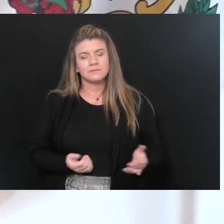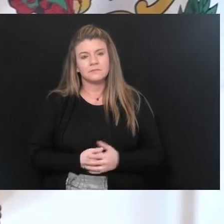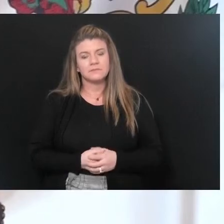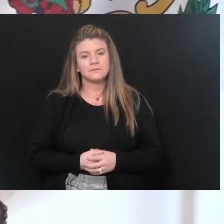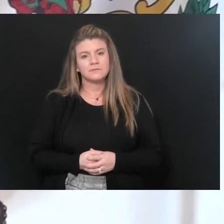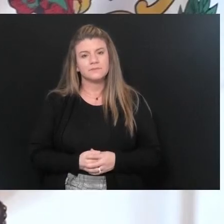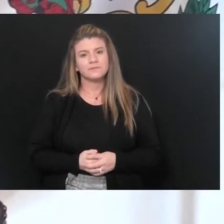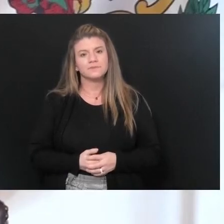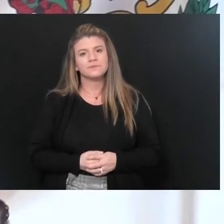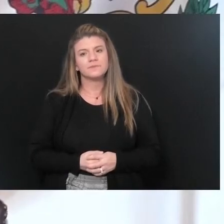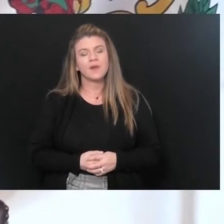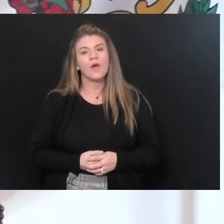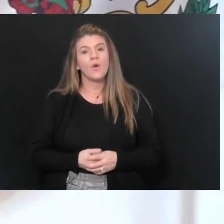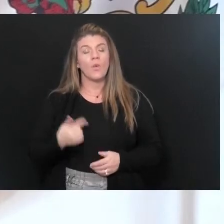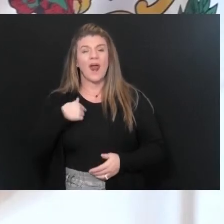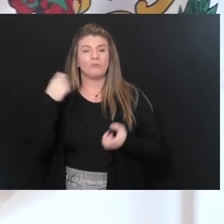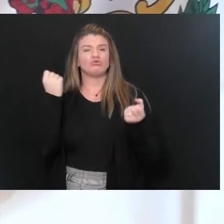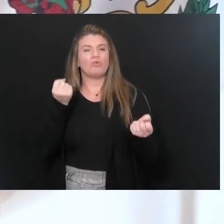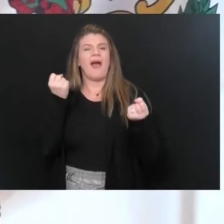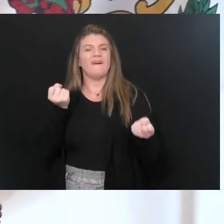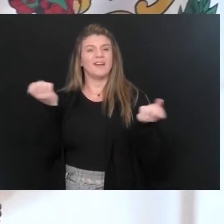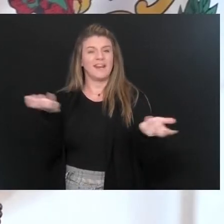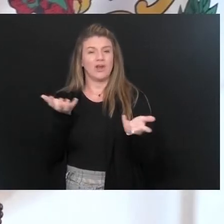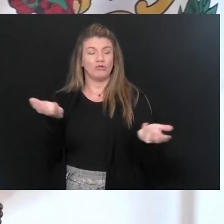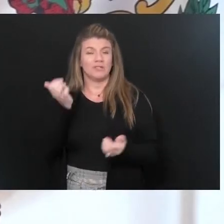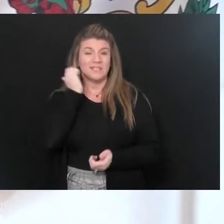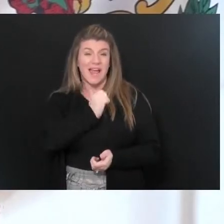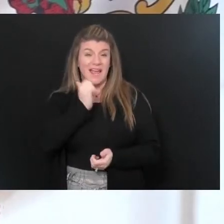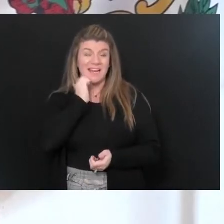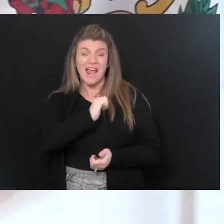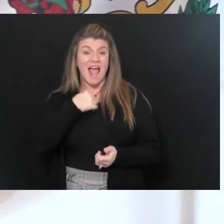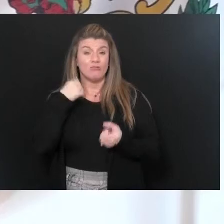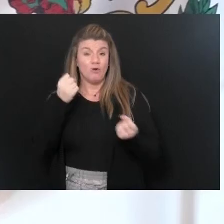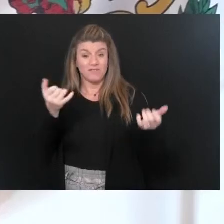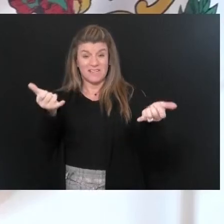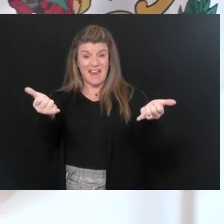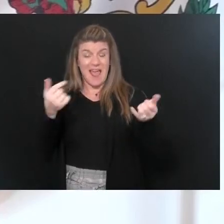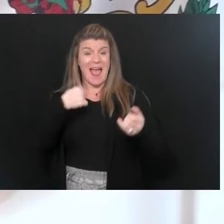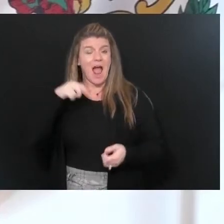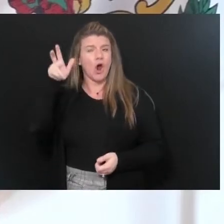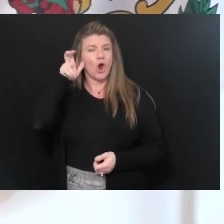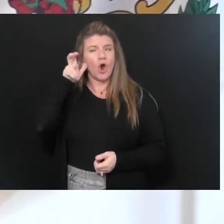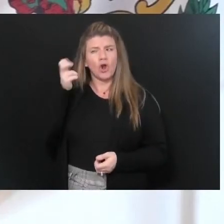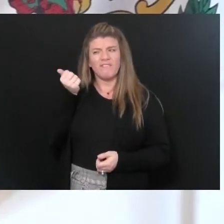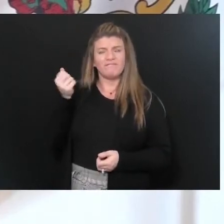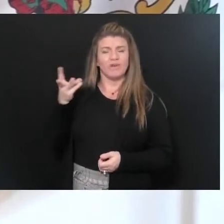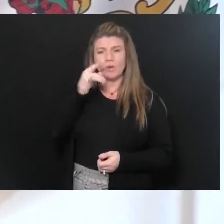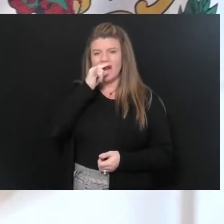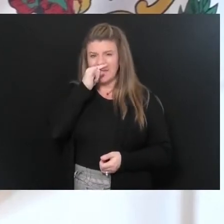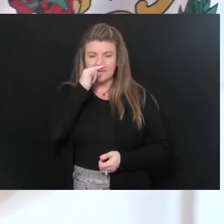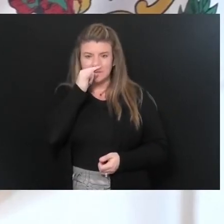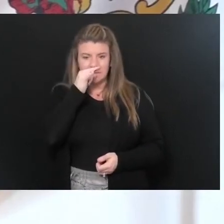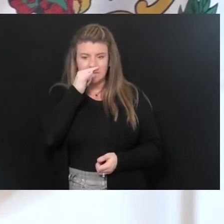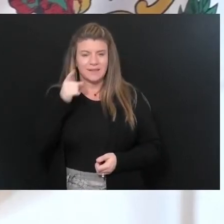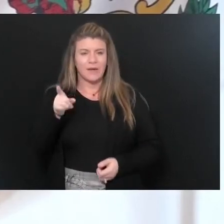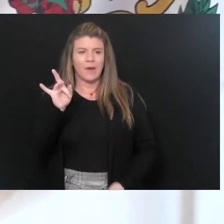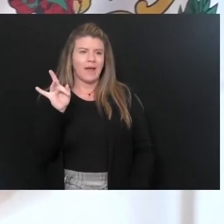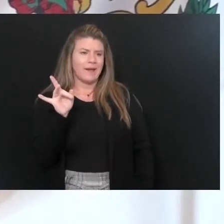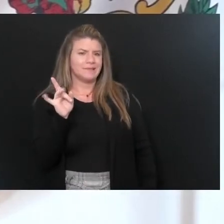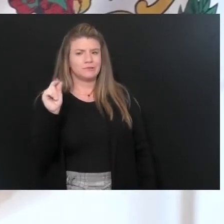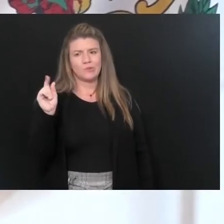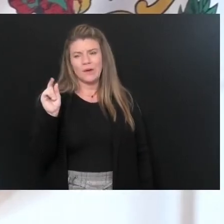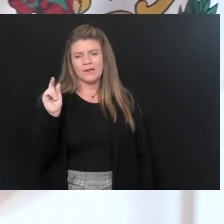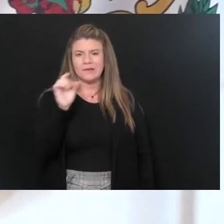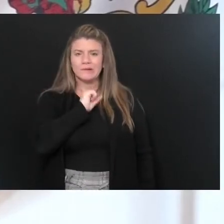I heard this on the way down here. I heard this, that there was a couple of kids, and they were 18 or 20